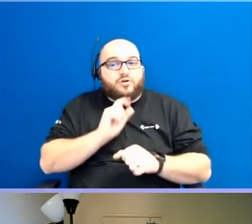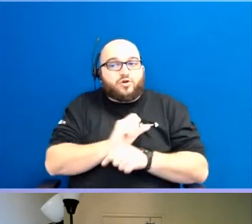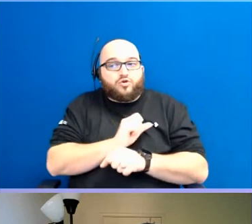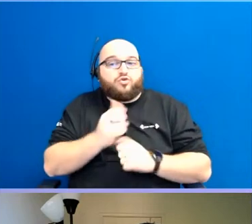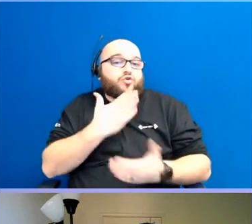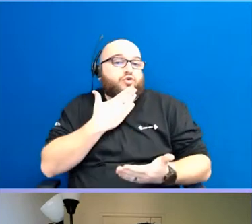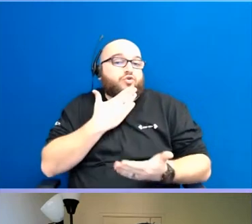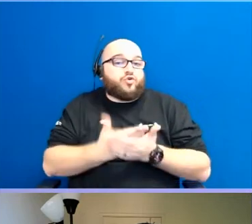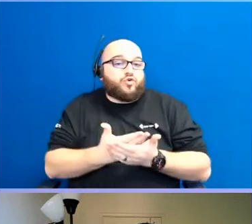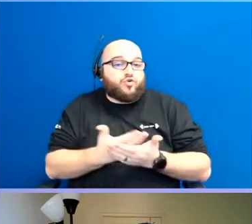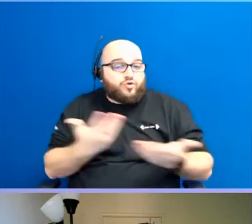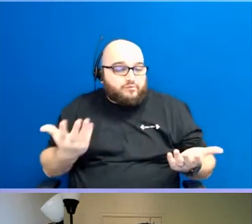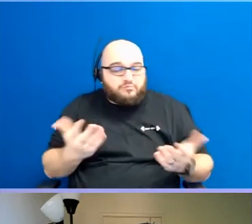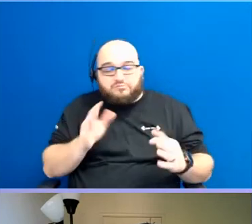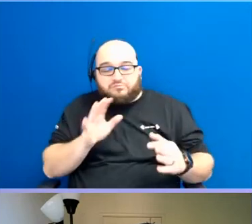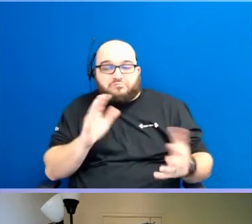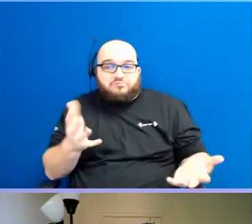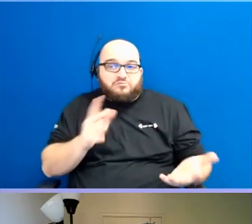good, for lack of a better word.